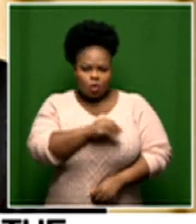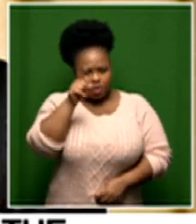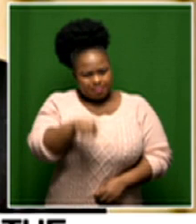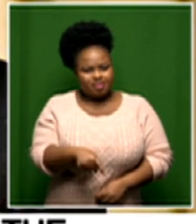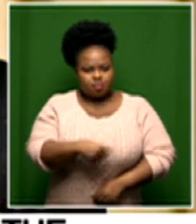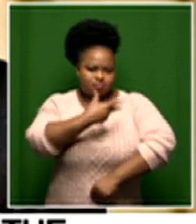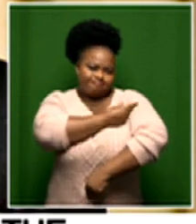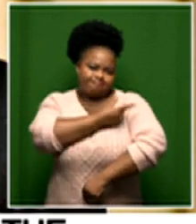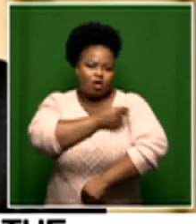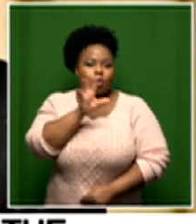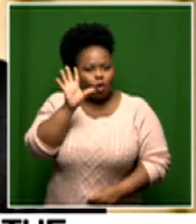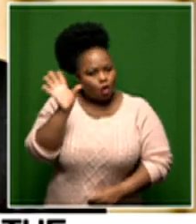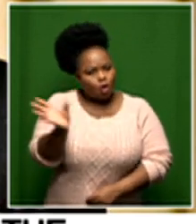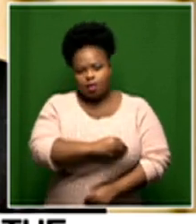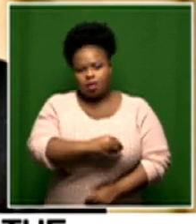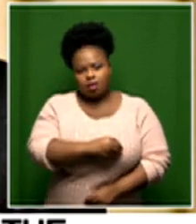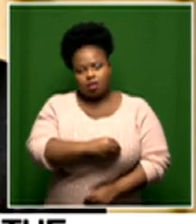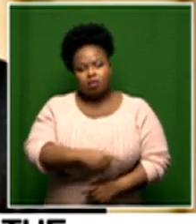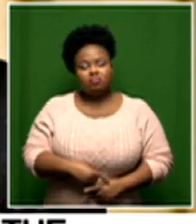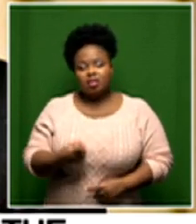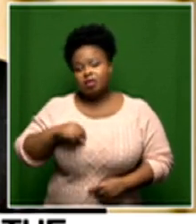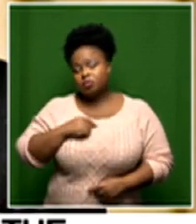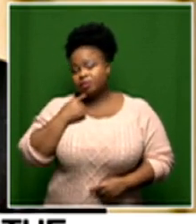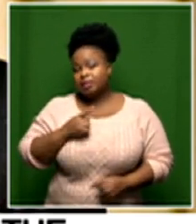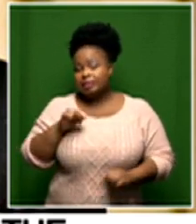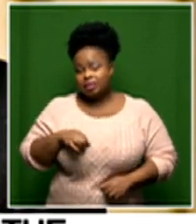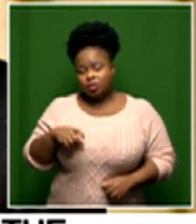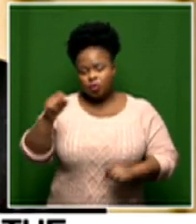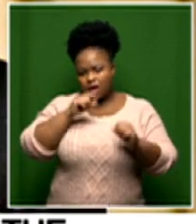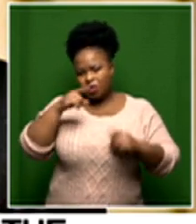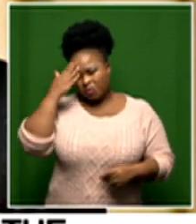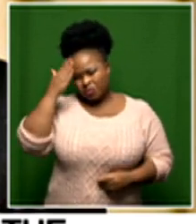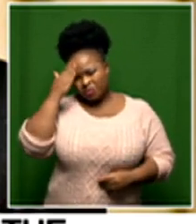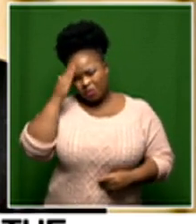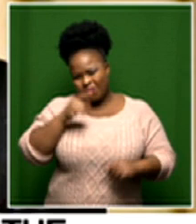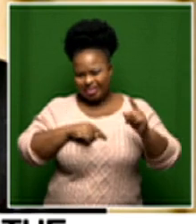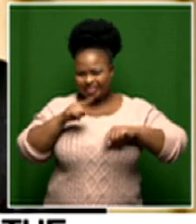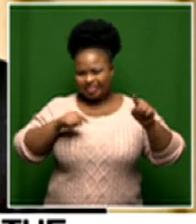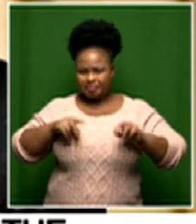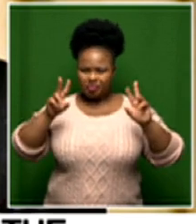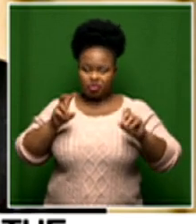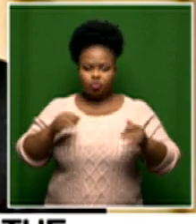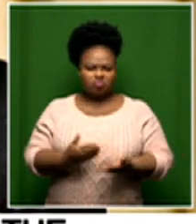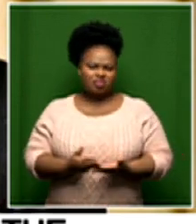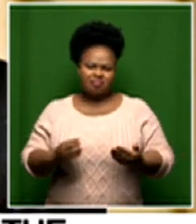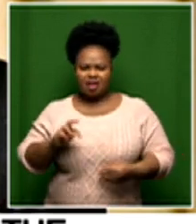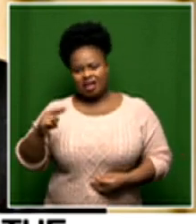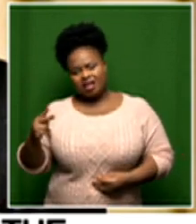vaccine. So we would then say that whilst we are aware of all of these issues, some of them are